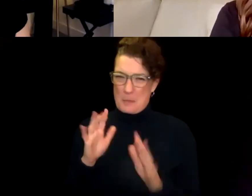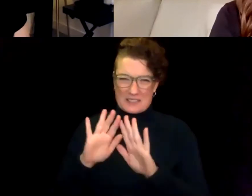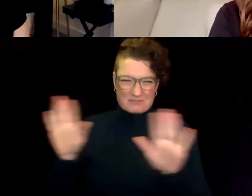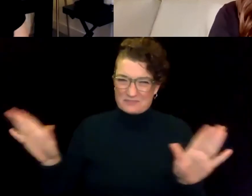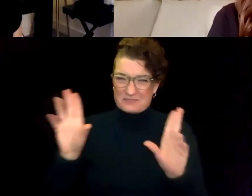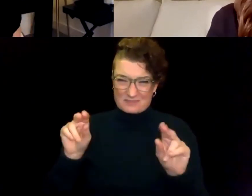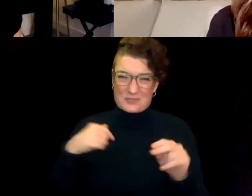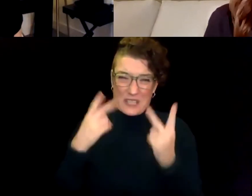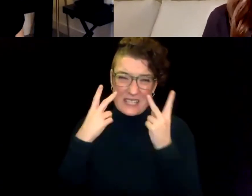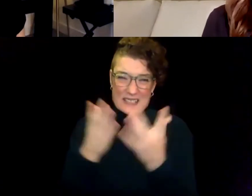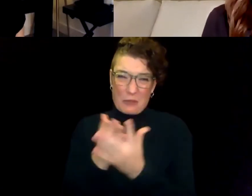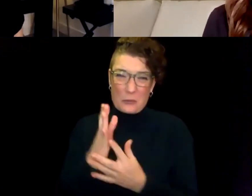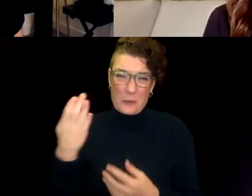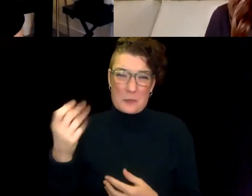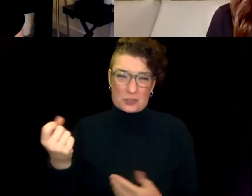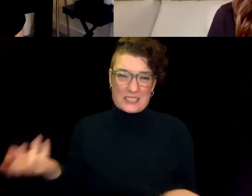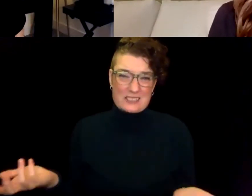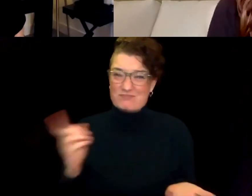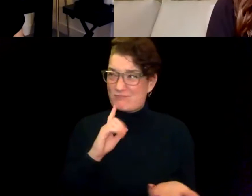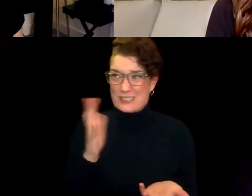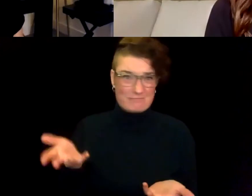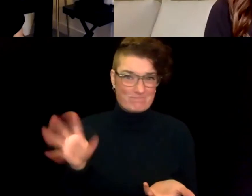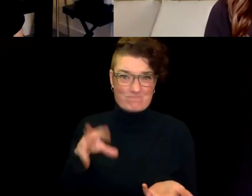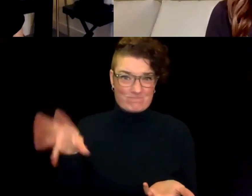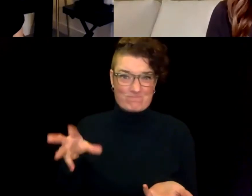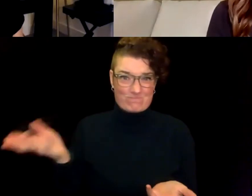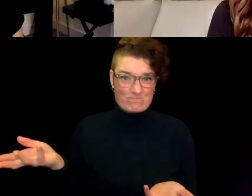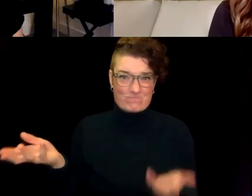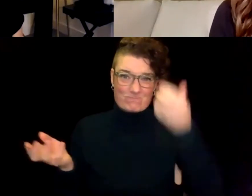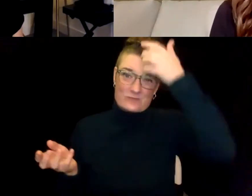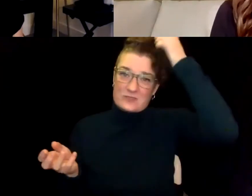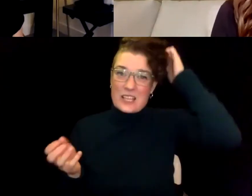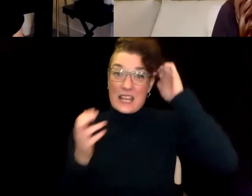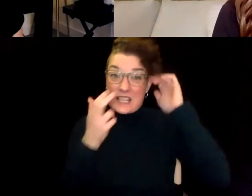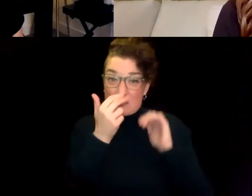it's like, that's really all that's what's happening right now. And it's funny because it's,